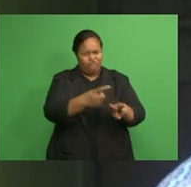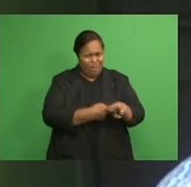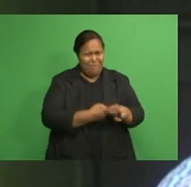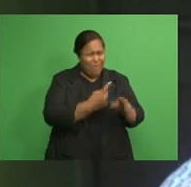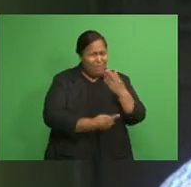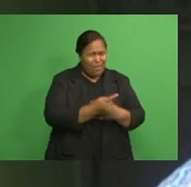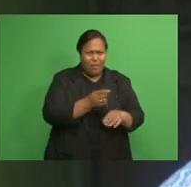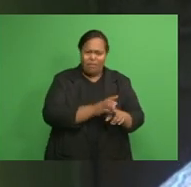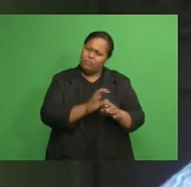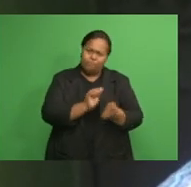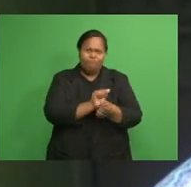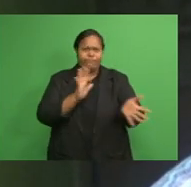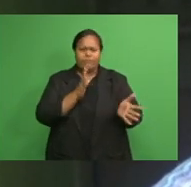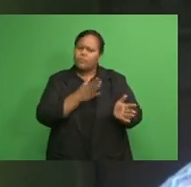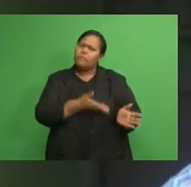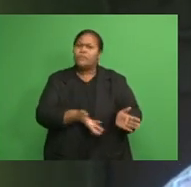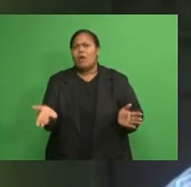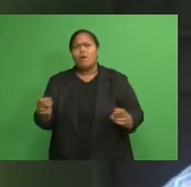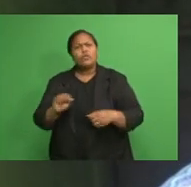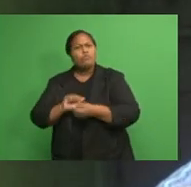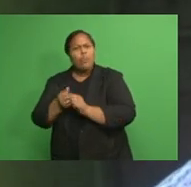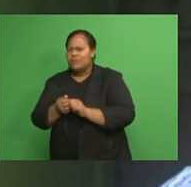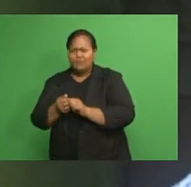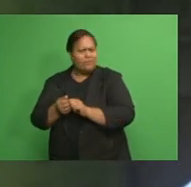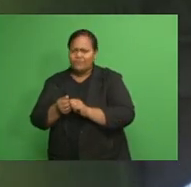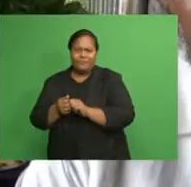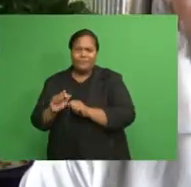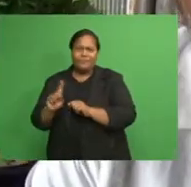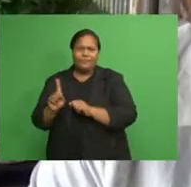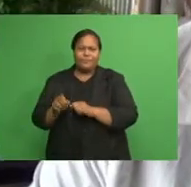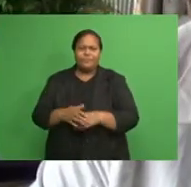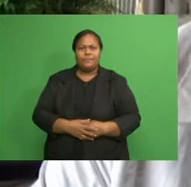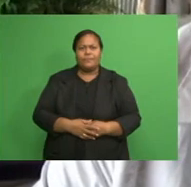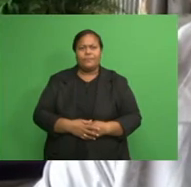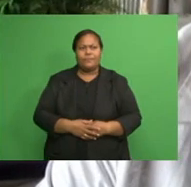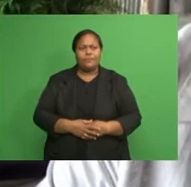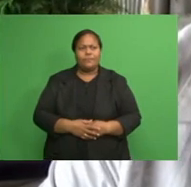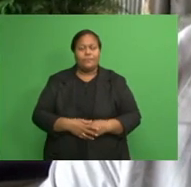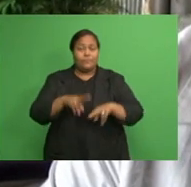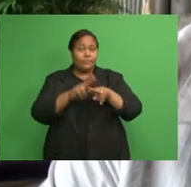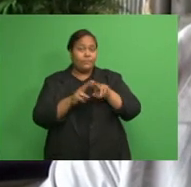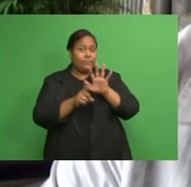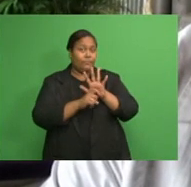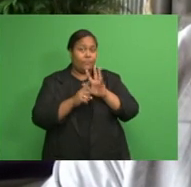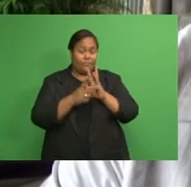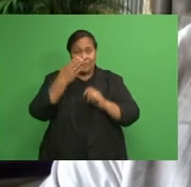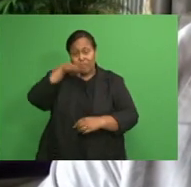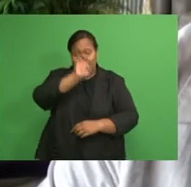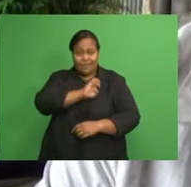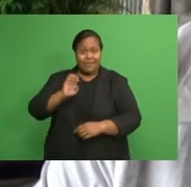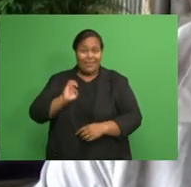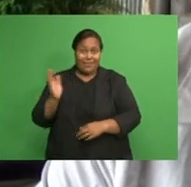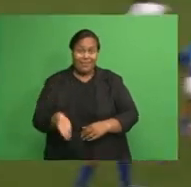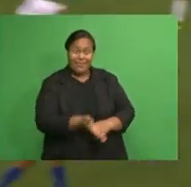sport, despite them serving less than a year of their sentence. FRU Chief Executive John O'Connor says